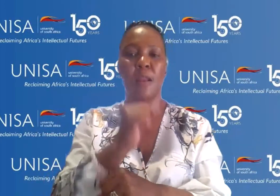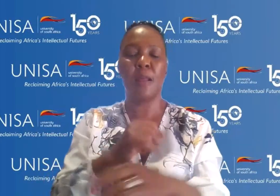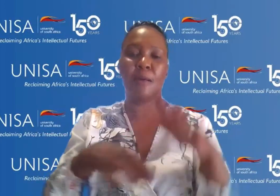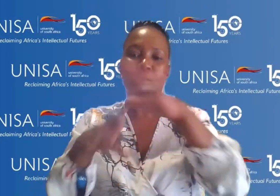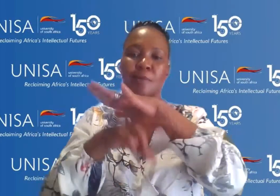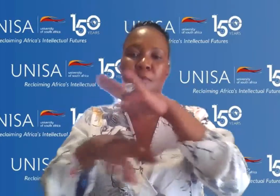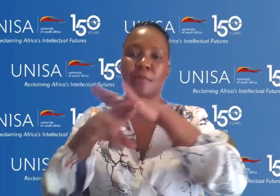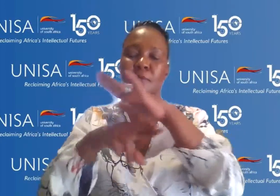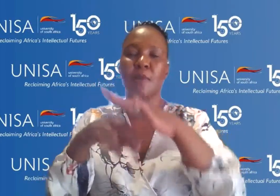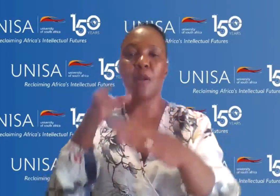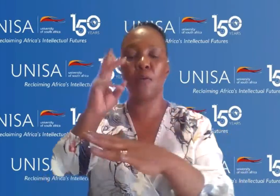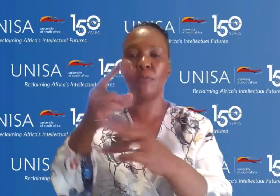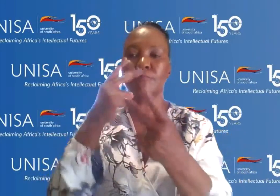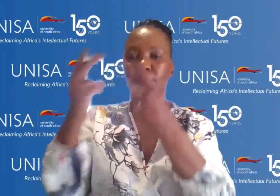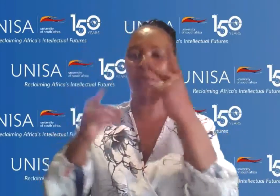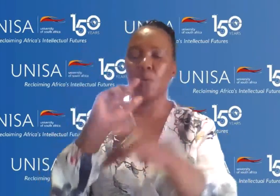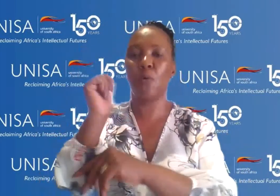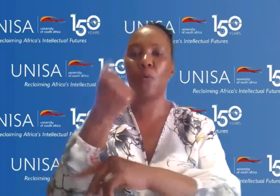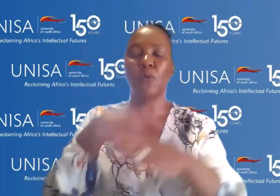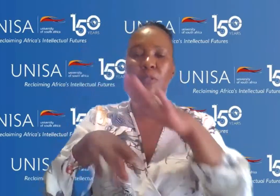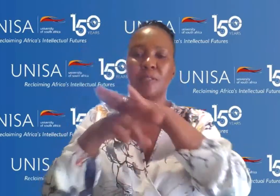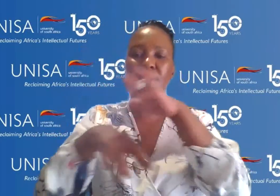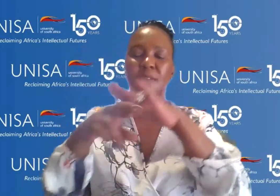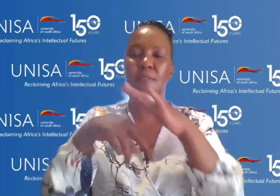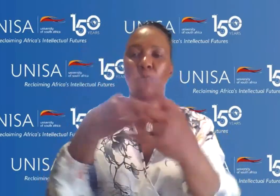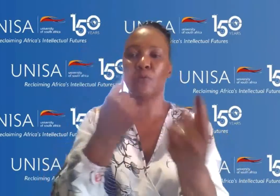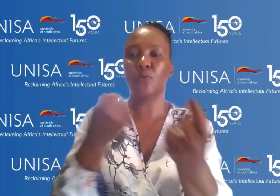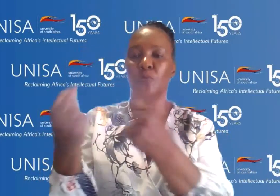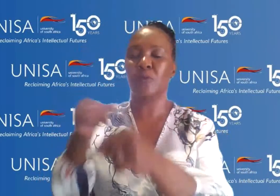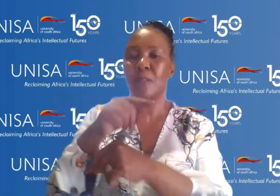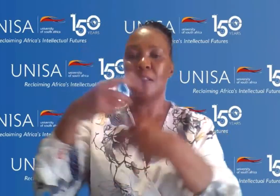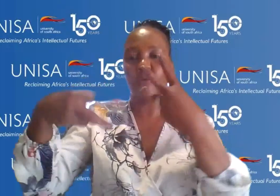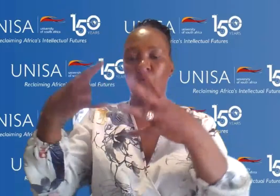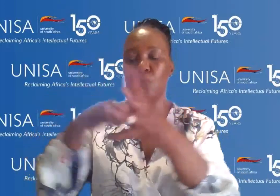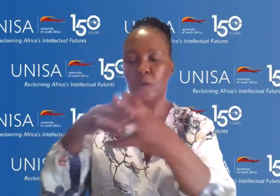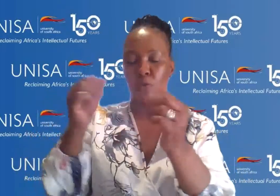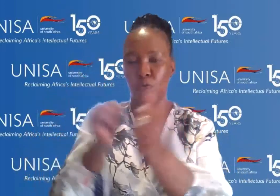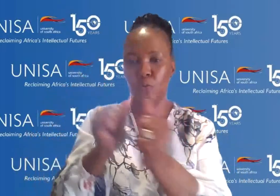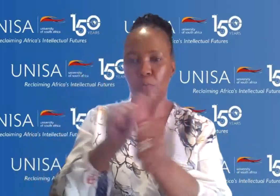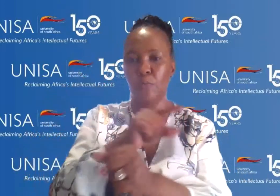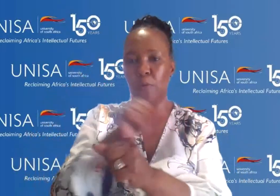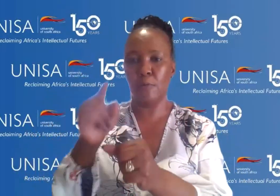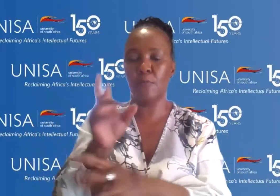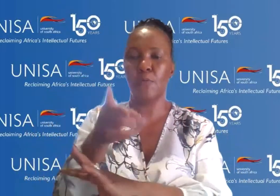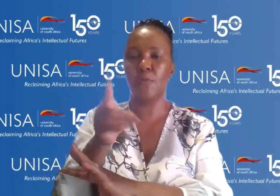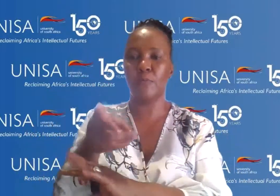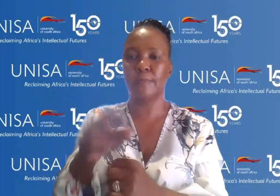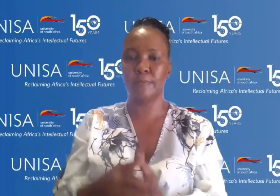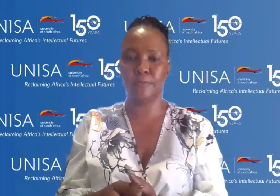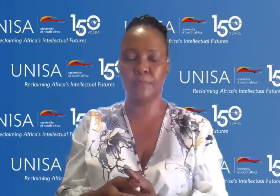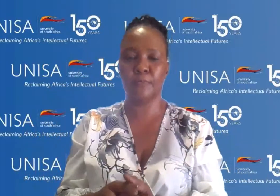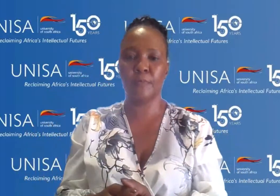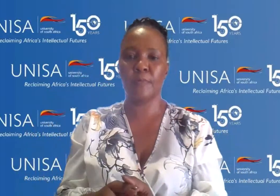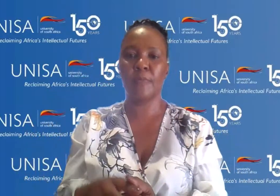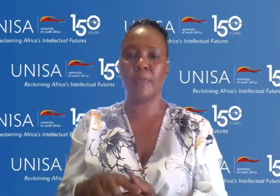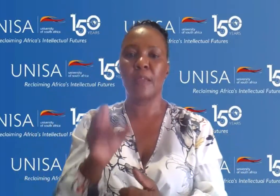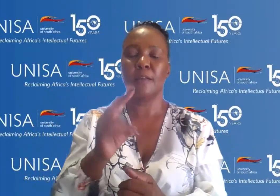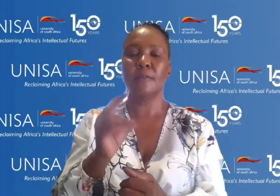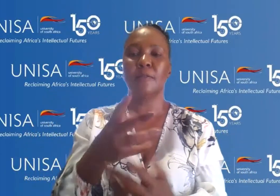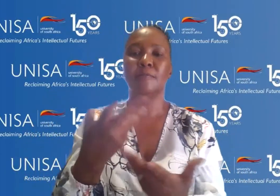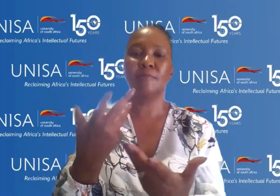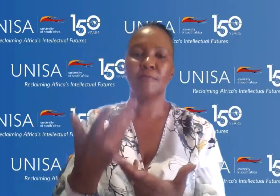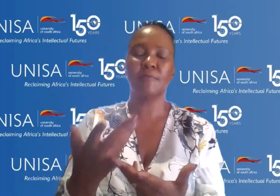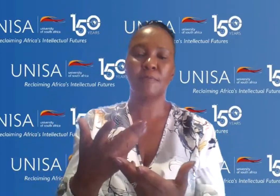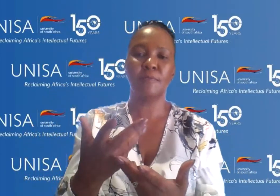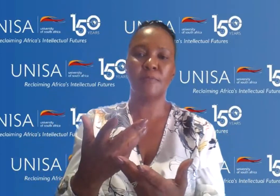visiting all the regions, and we're going to be doing this type of workshops with you as well. We've got a HerTech series, which is very much developed